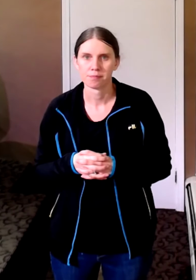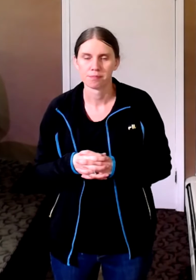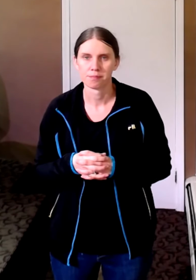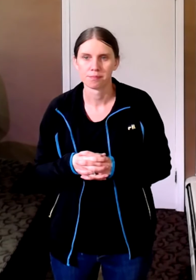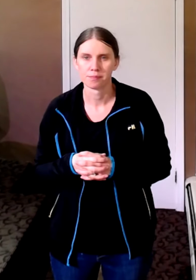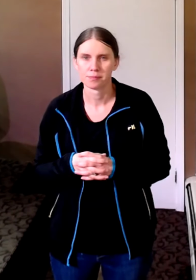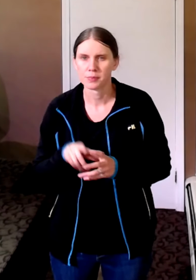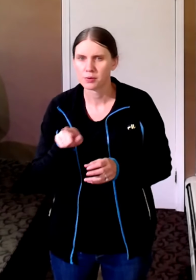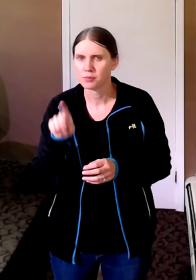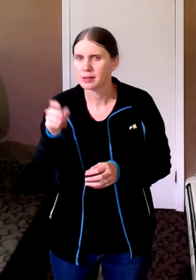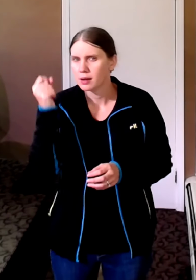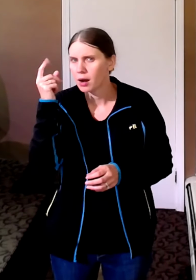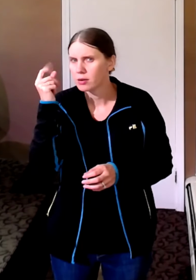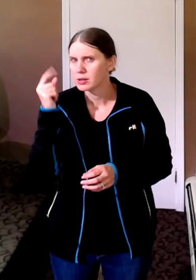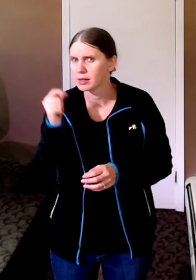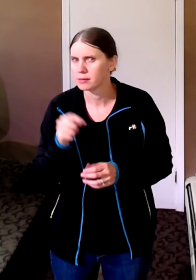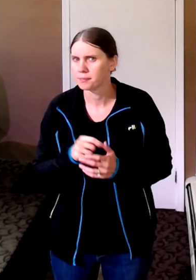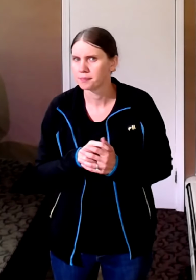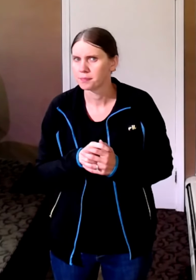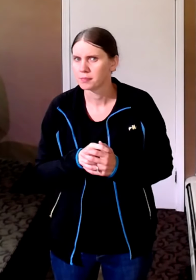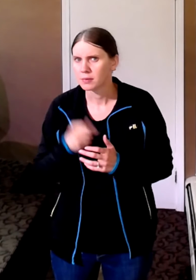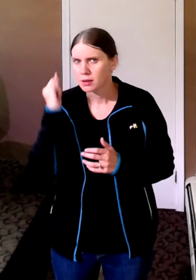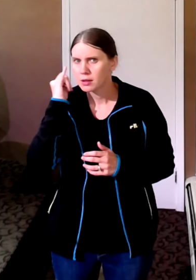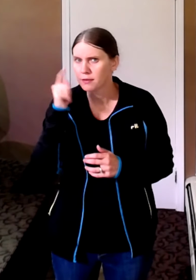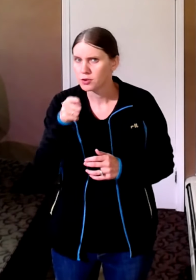You know what you need to understand here today, if you're not a believer, is Jesus will impact your